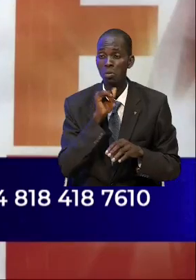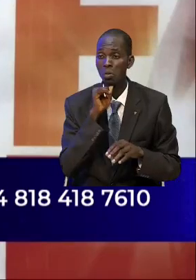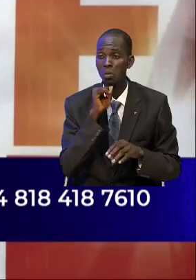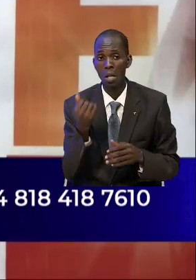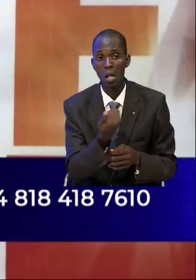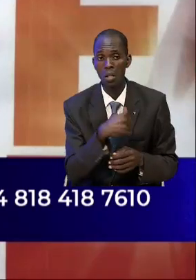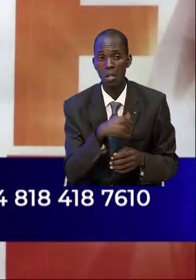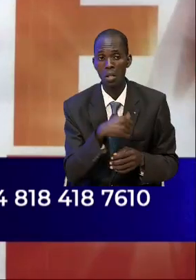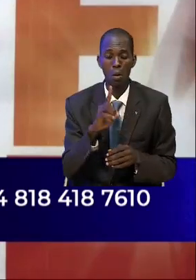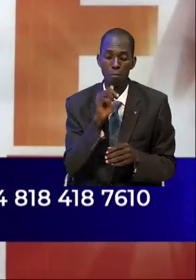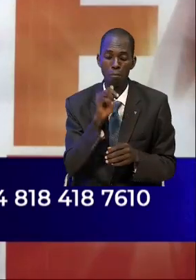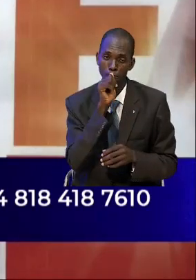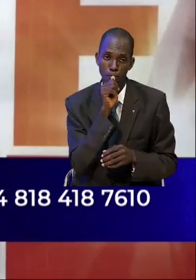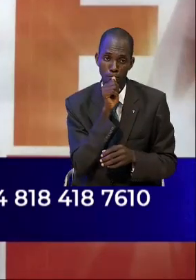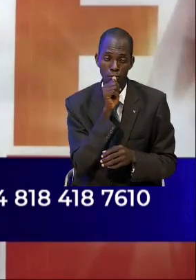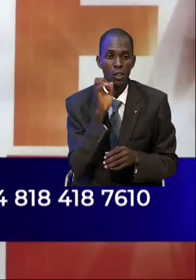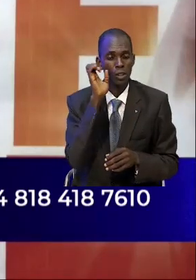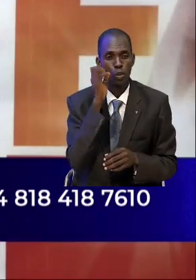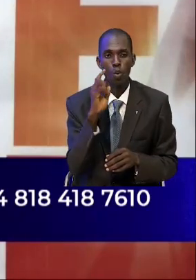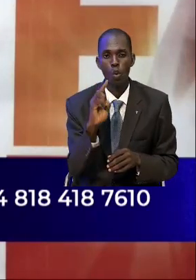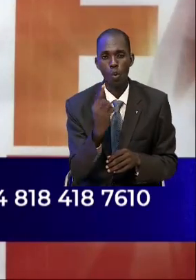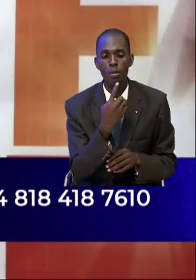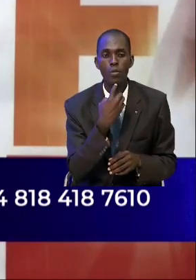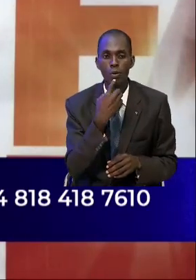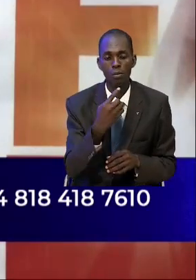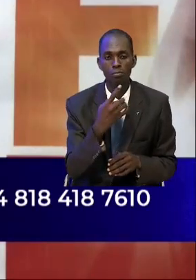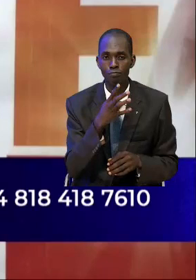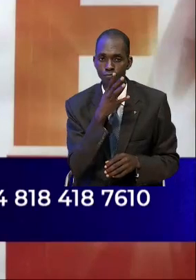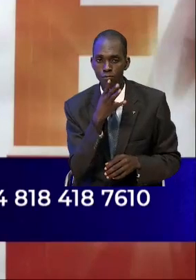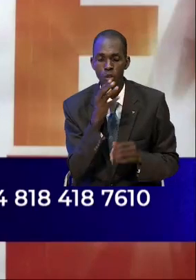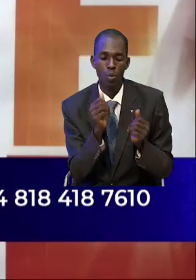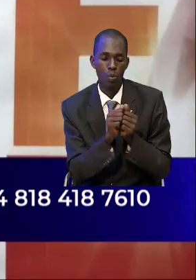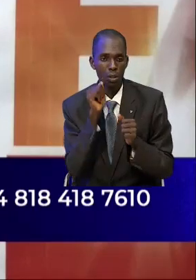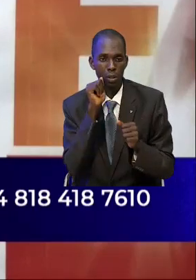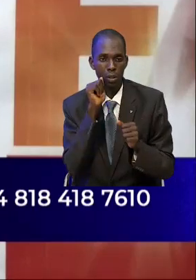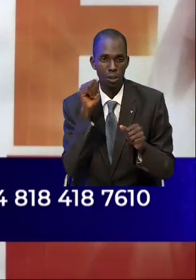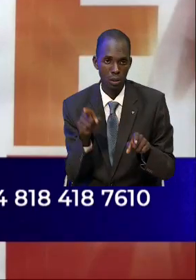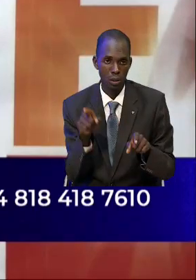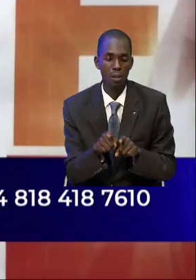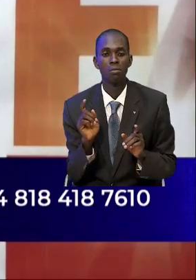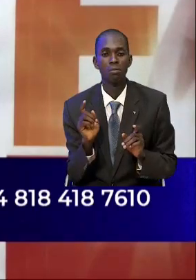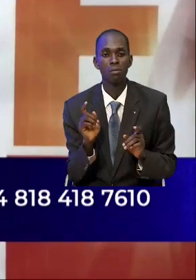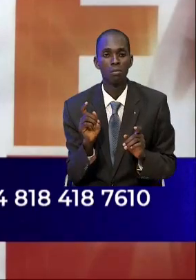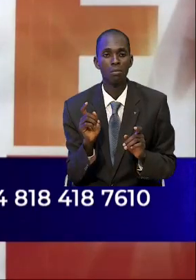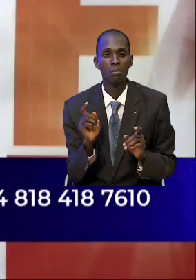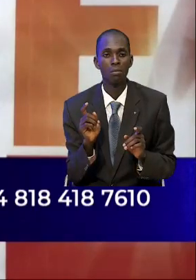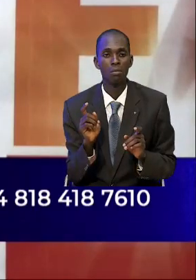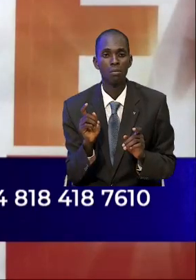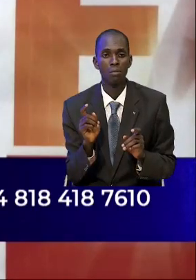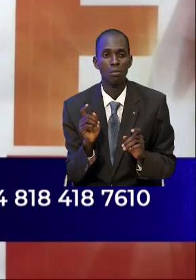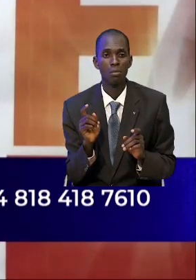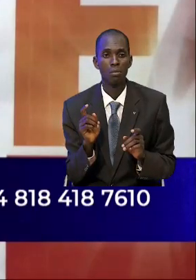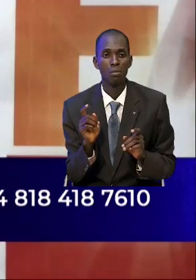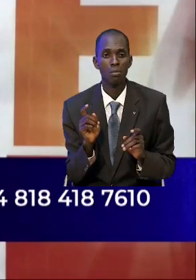So I didn't let anybody know about it. I only told my mom and my sister. I